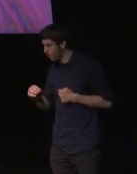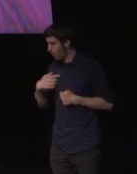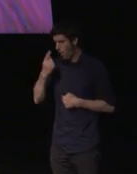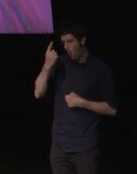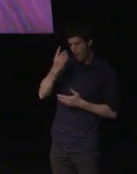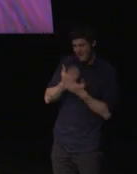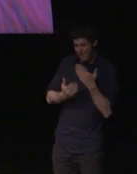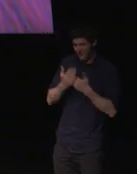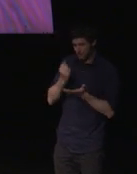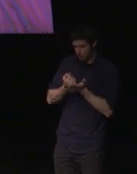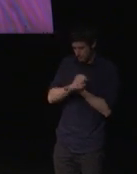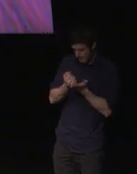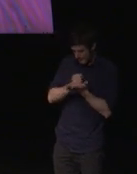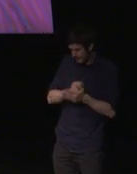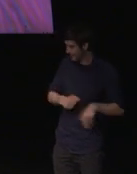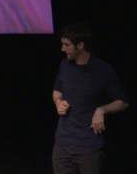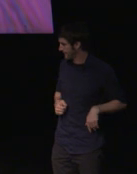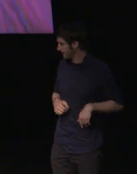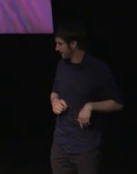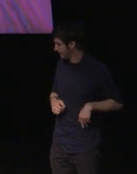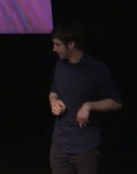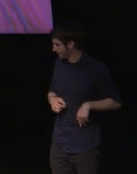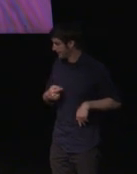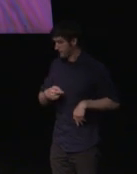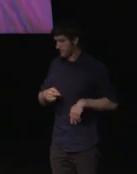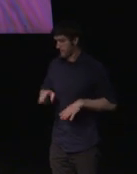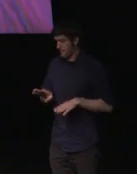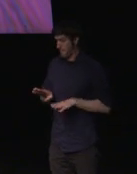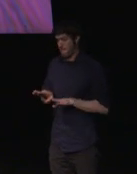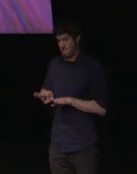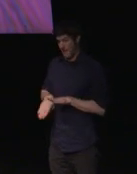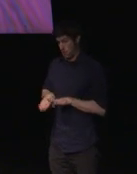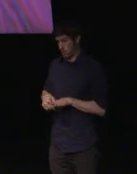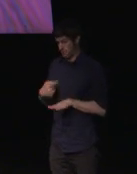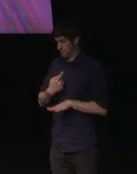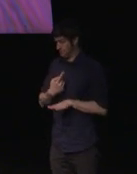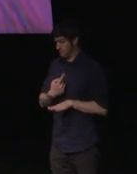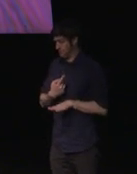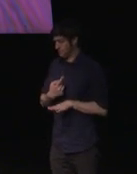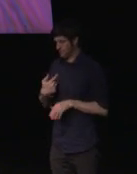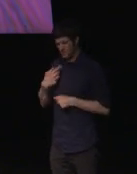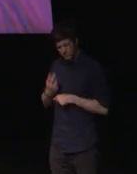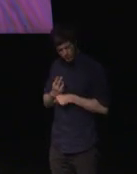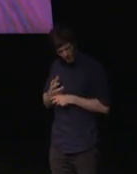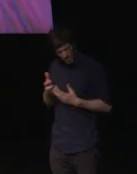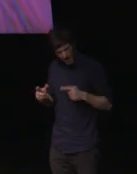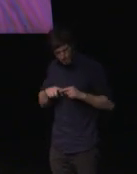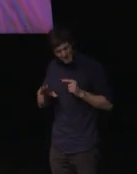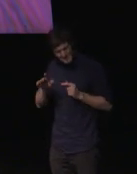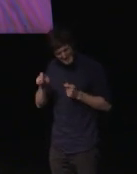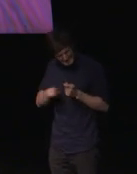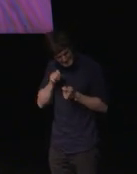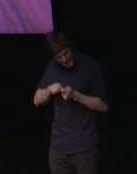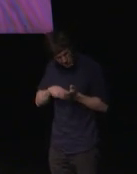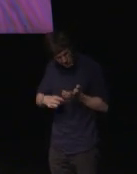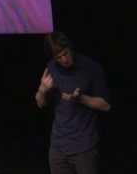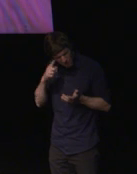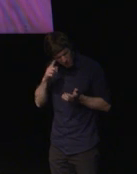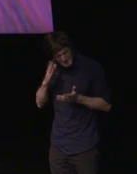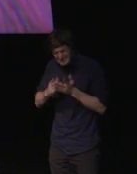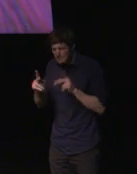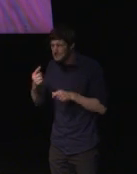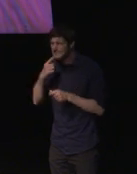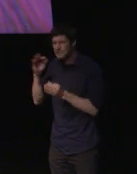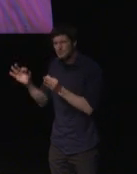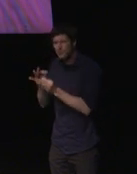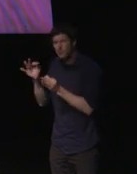joystick. That pedal, which we actually use a lot, which I don't know exactly what it's for. Some people say sewing machines, and